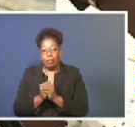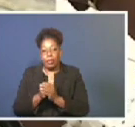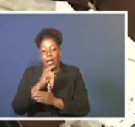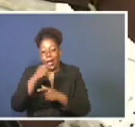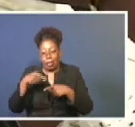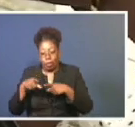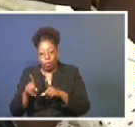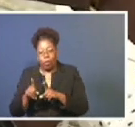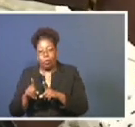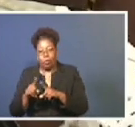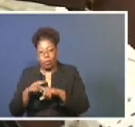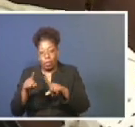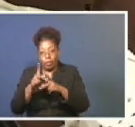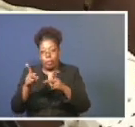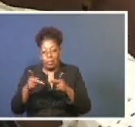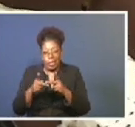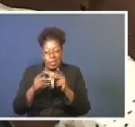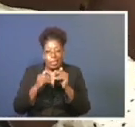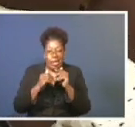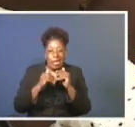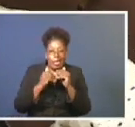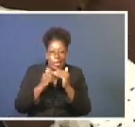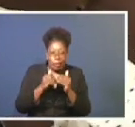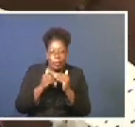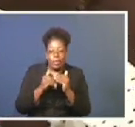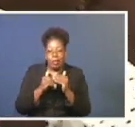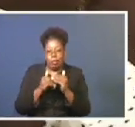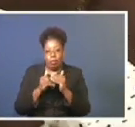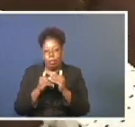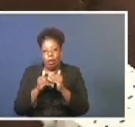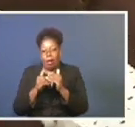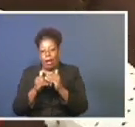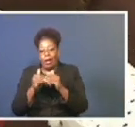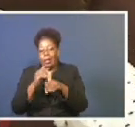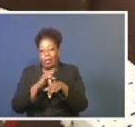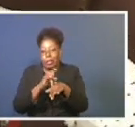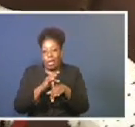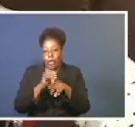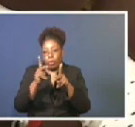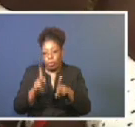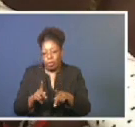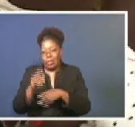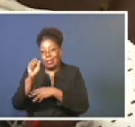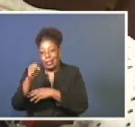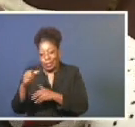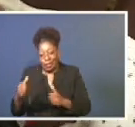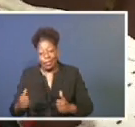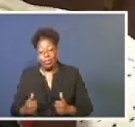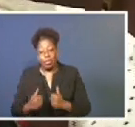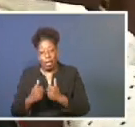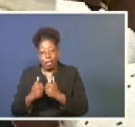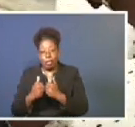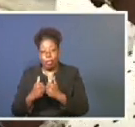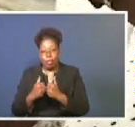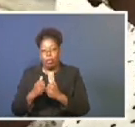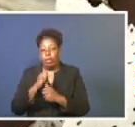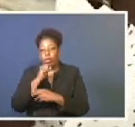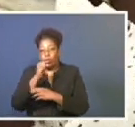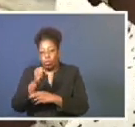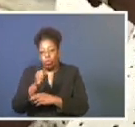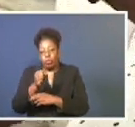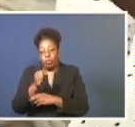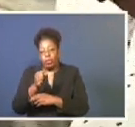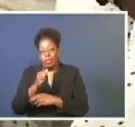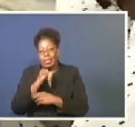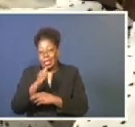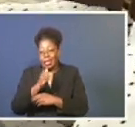go from place to place, minimizing our contact with individuals. It is a challenge. We will definitely be untrue to say it's not a challenge.